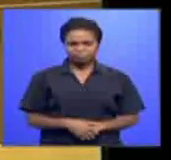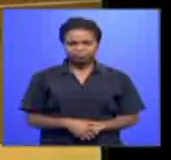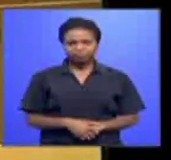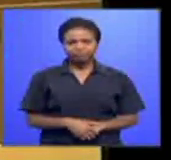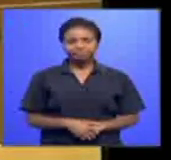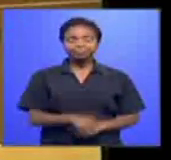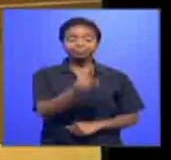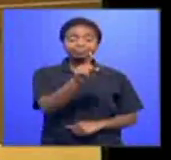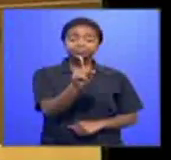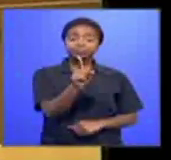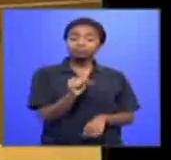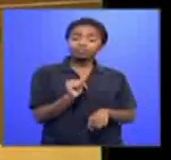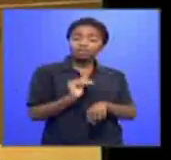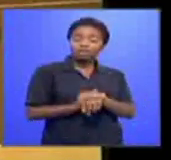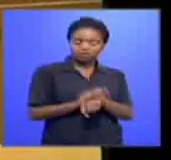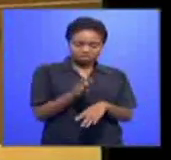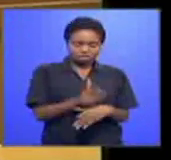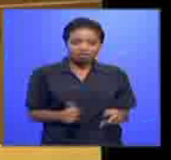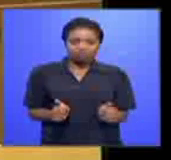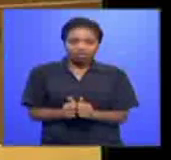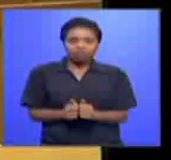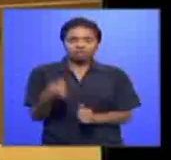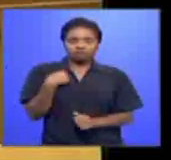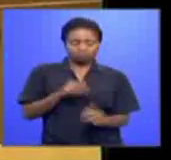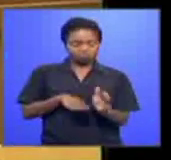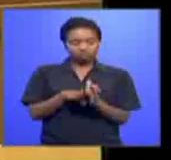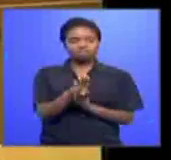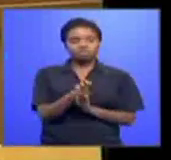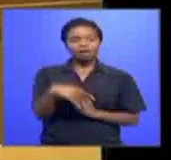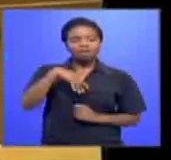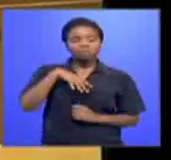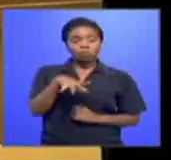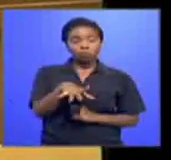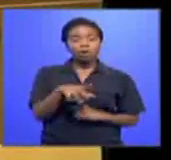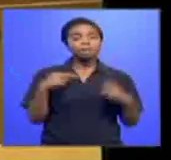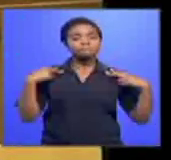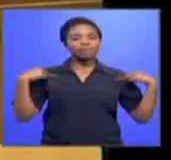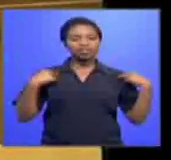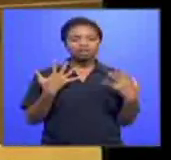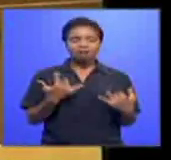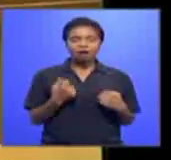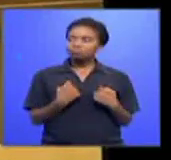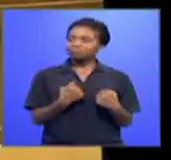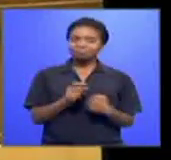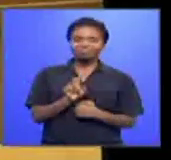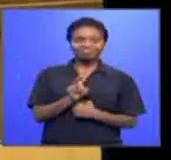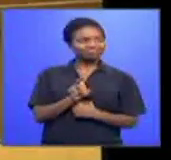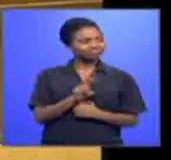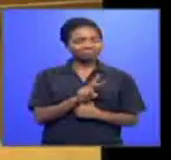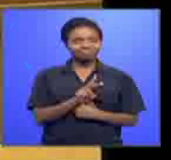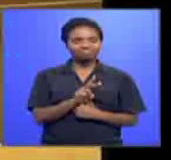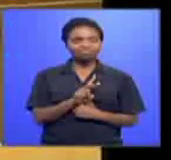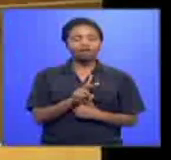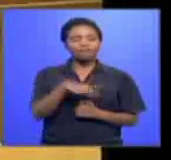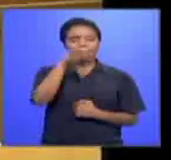Compatriots and friends, there is increased visibility of the police, which contributes to the